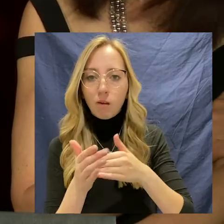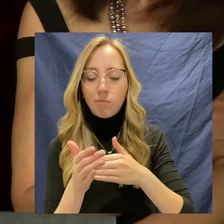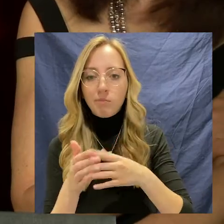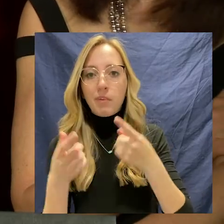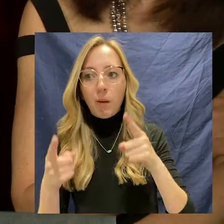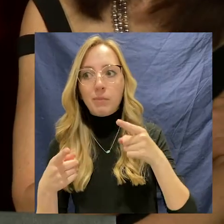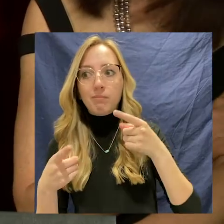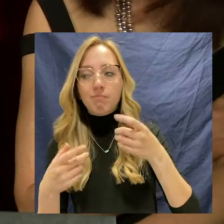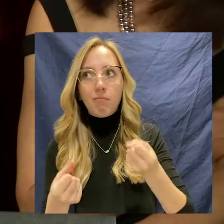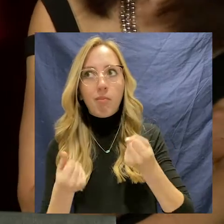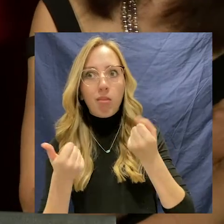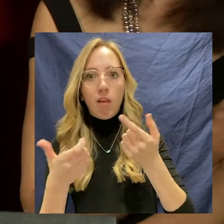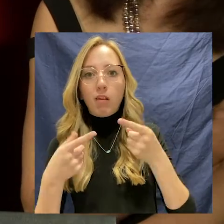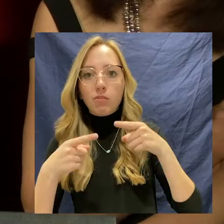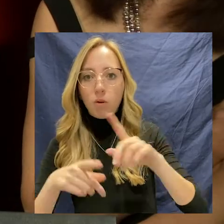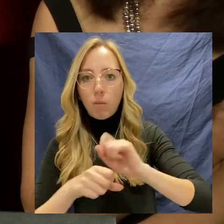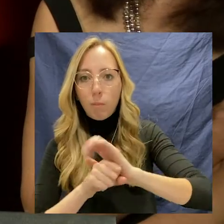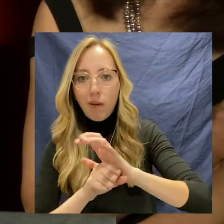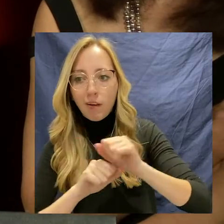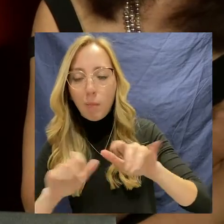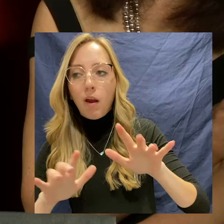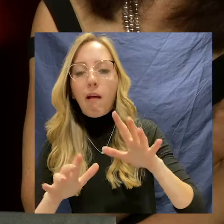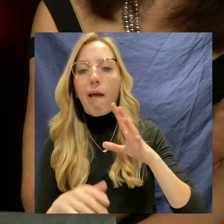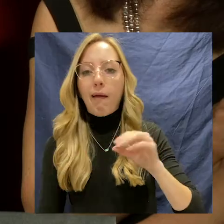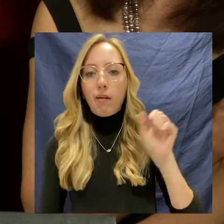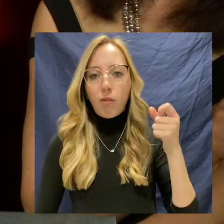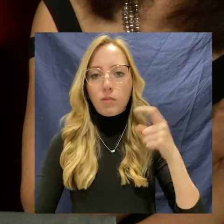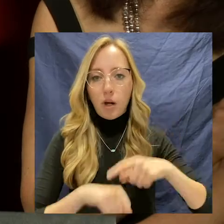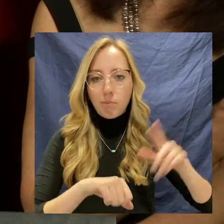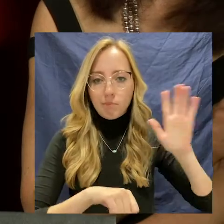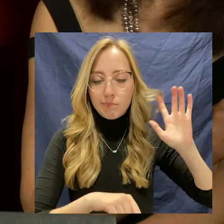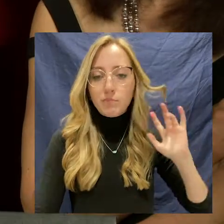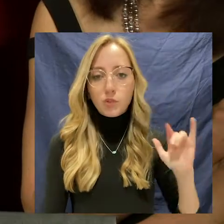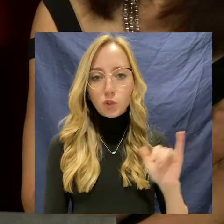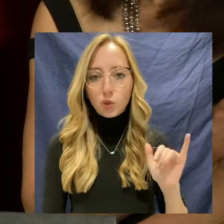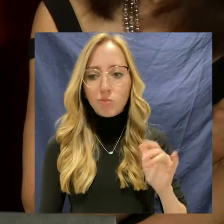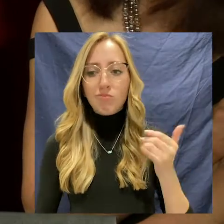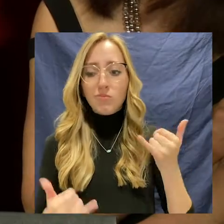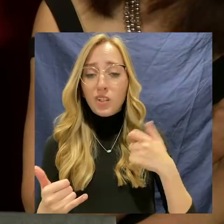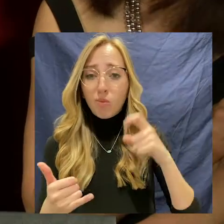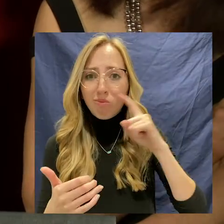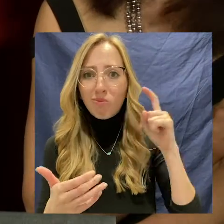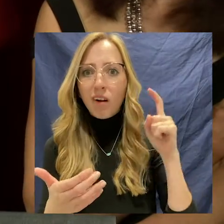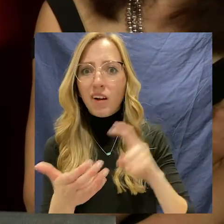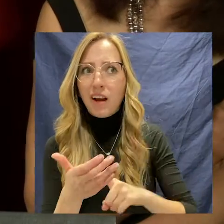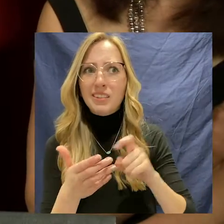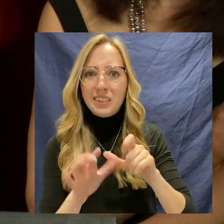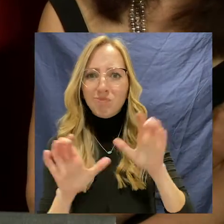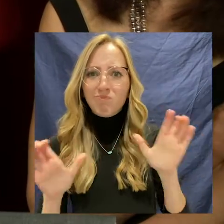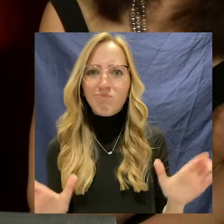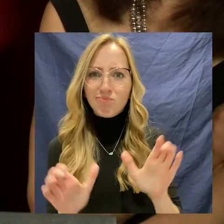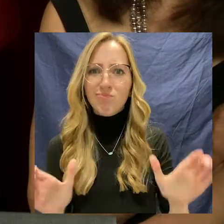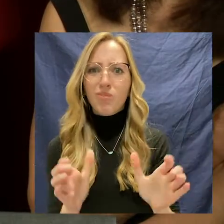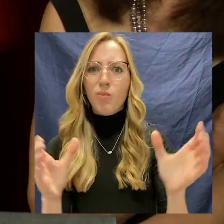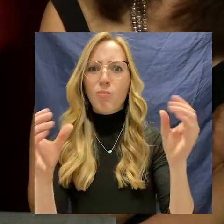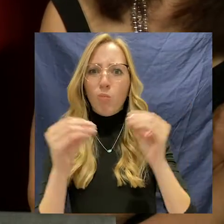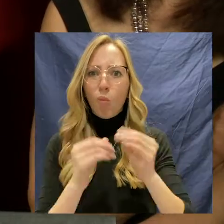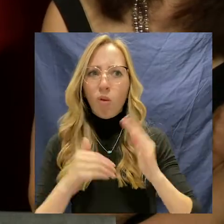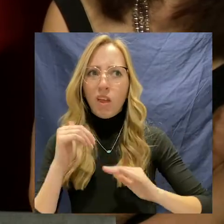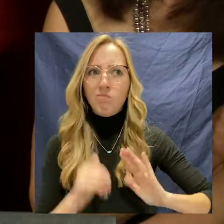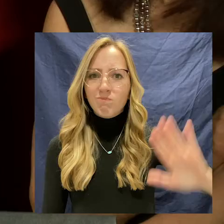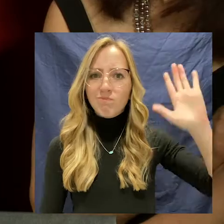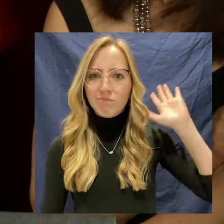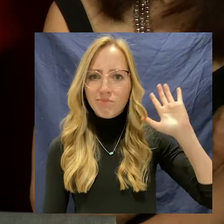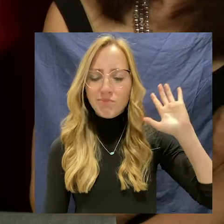pandemic and beyond, we recognize that we have to do more than ever before. That we truly,